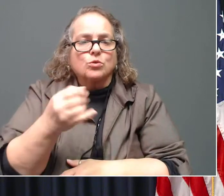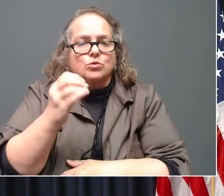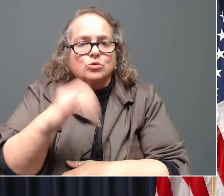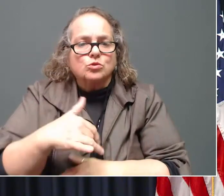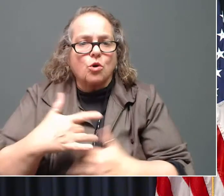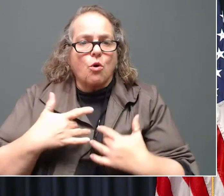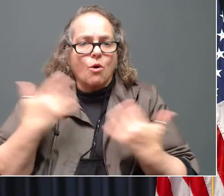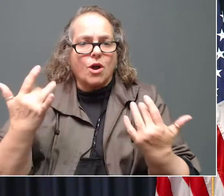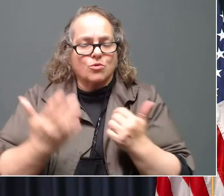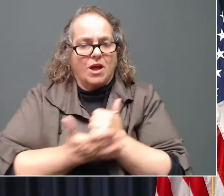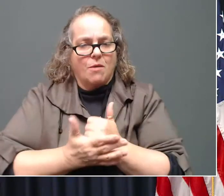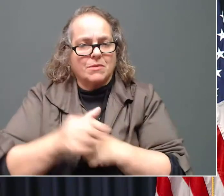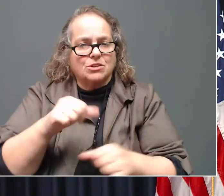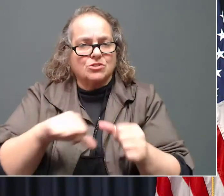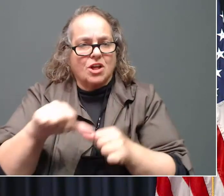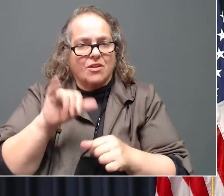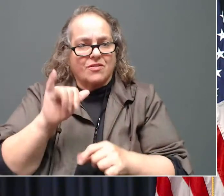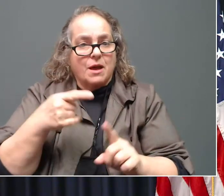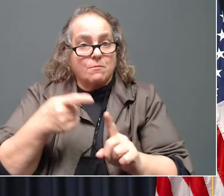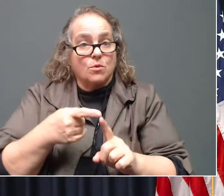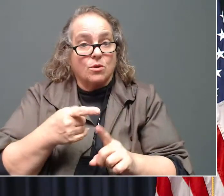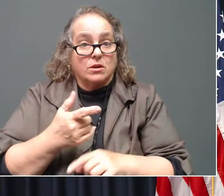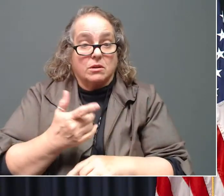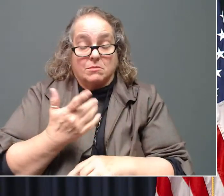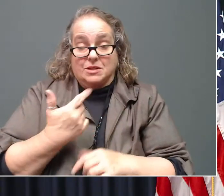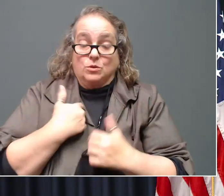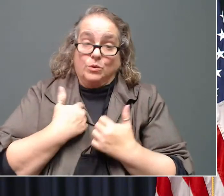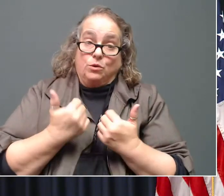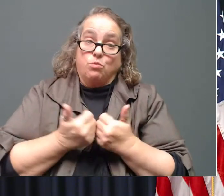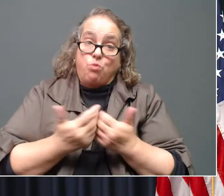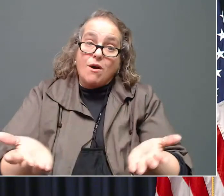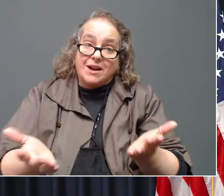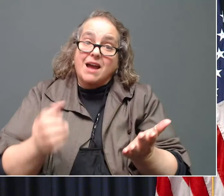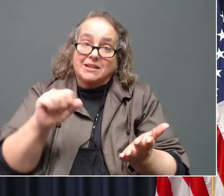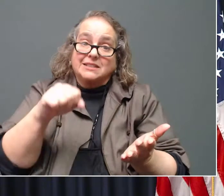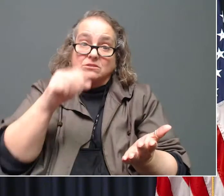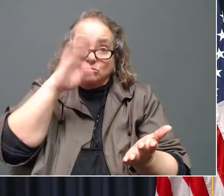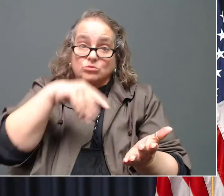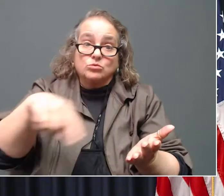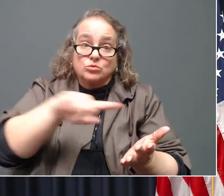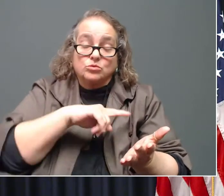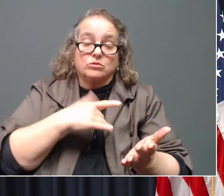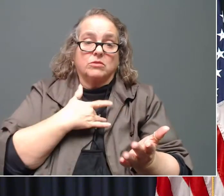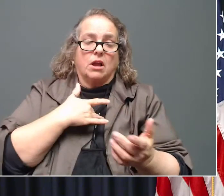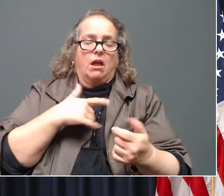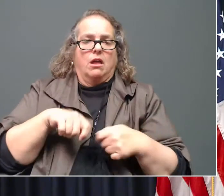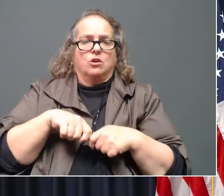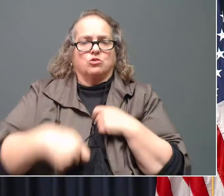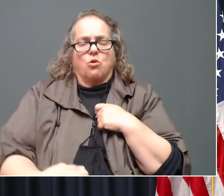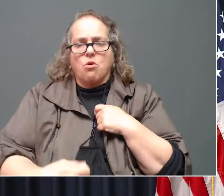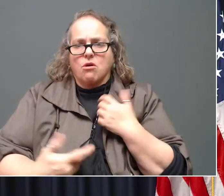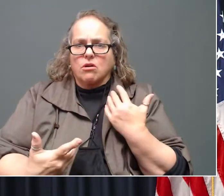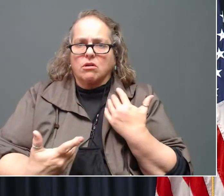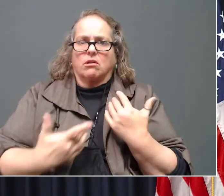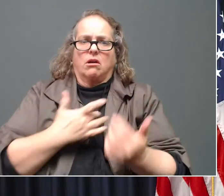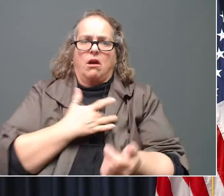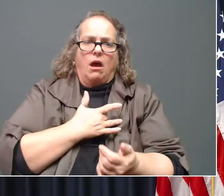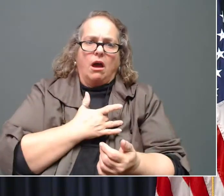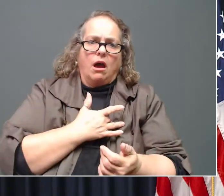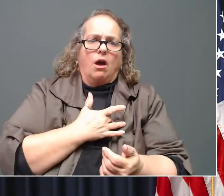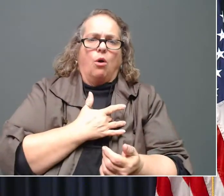point. Just because we're worn and tired and maybe even torn doesn't mean that we can't reach deep